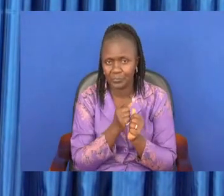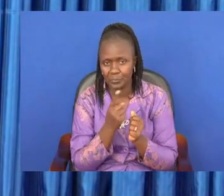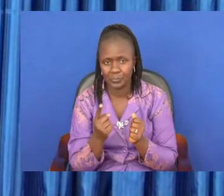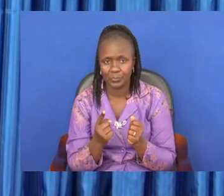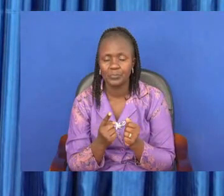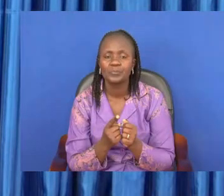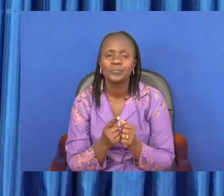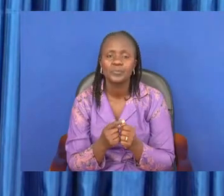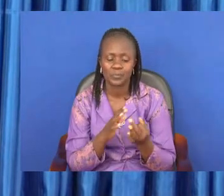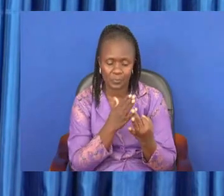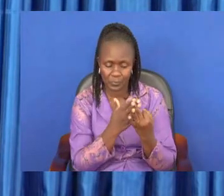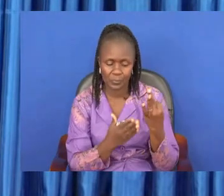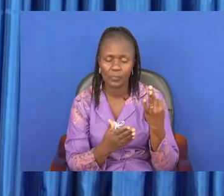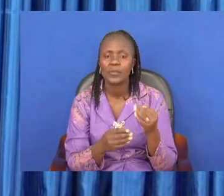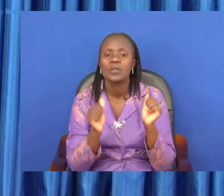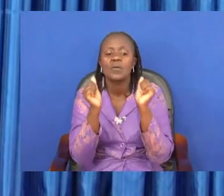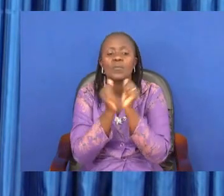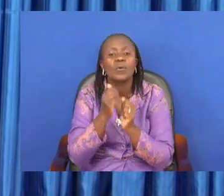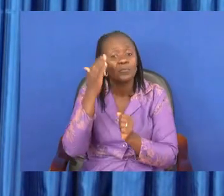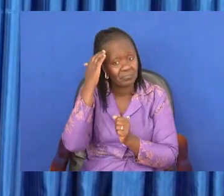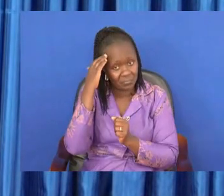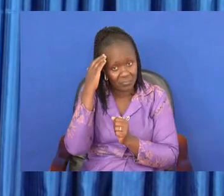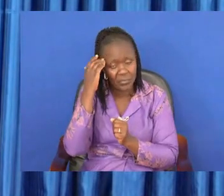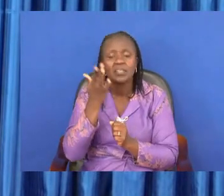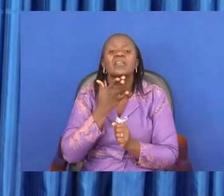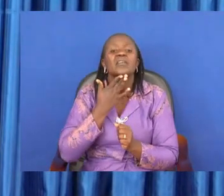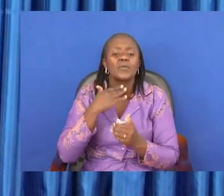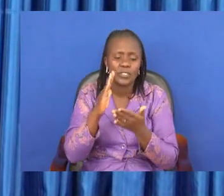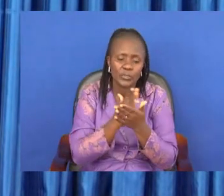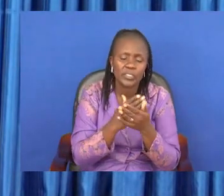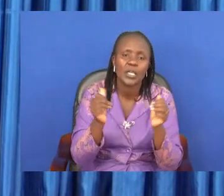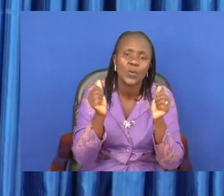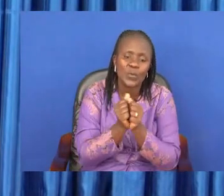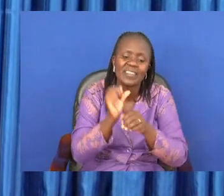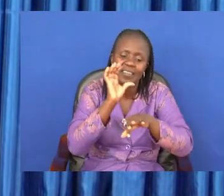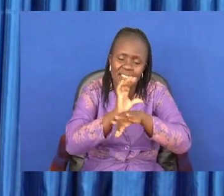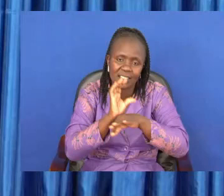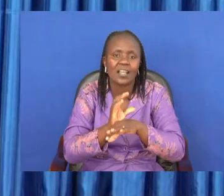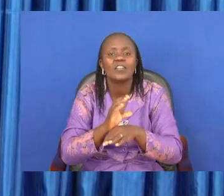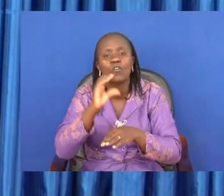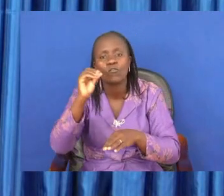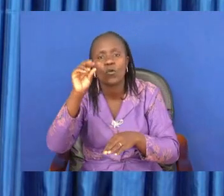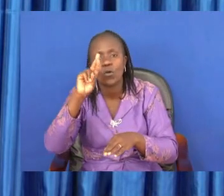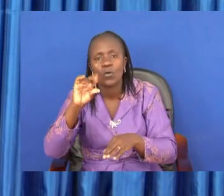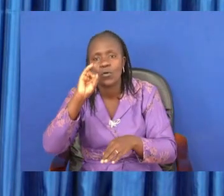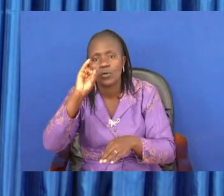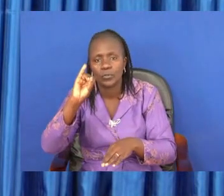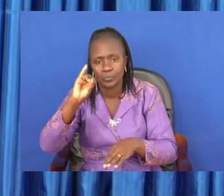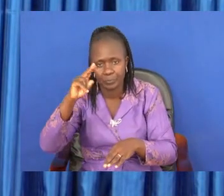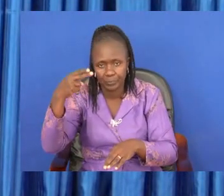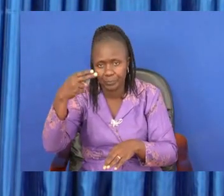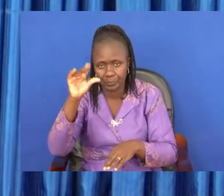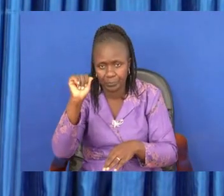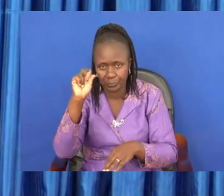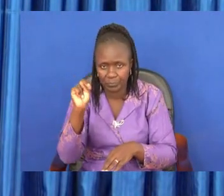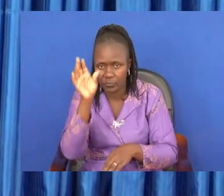I want to share with you these things that Paul had in mind and he wanted to share with this congregation. If you look at verse 14